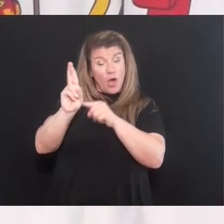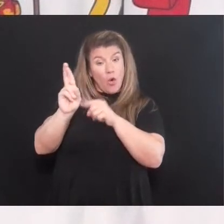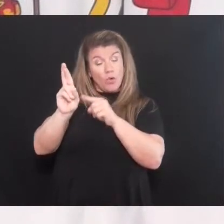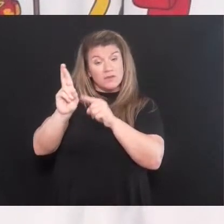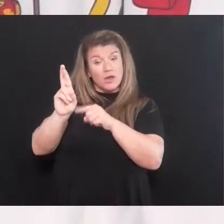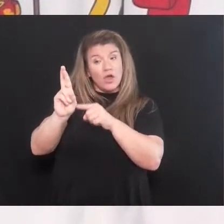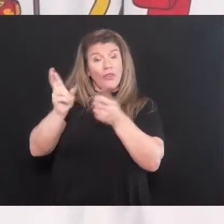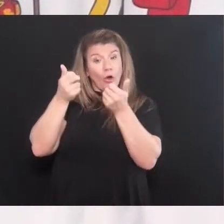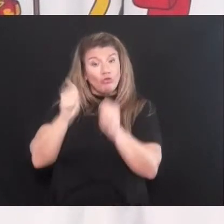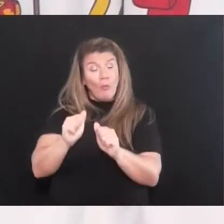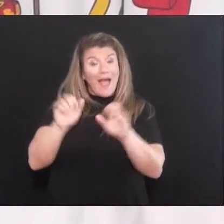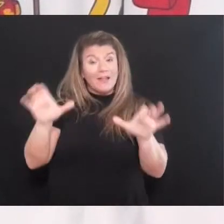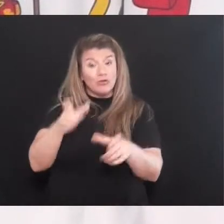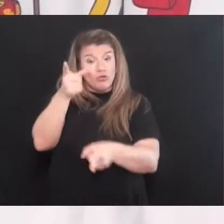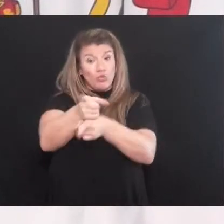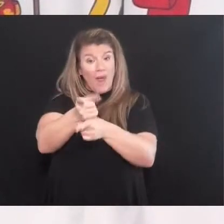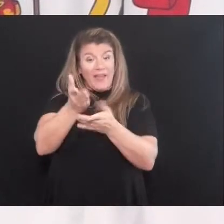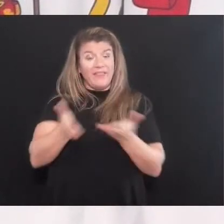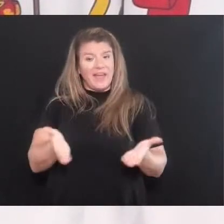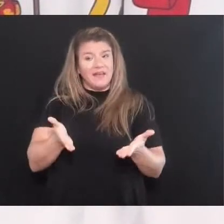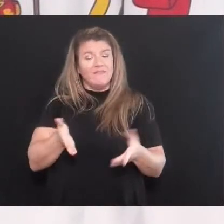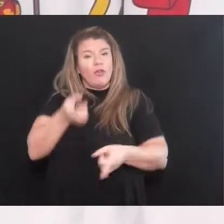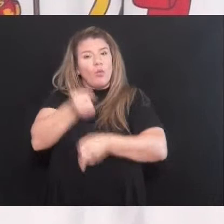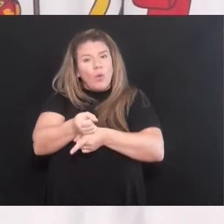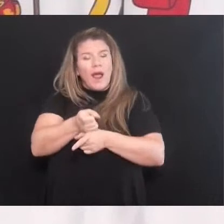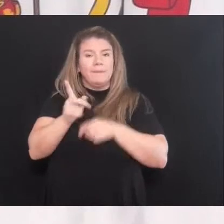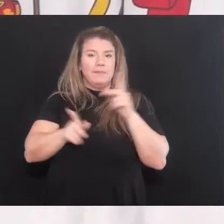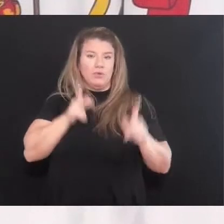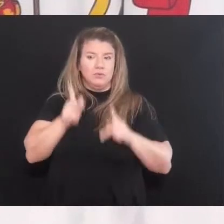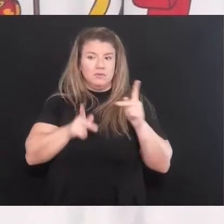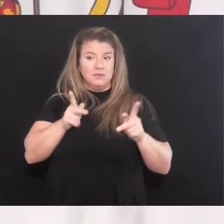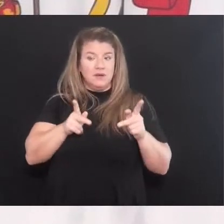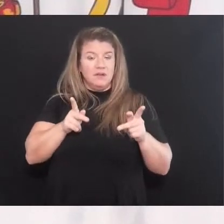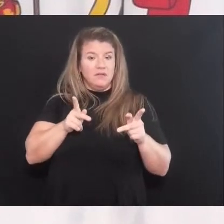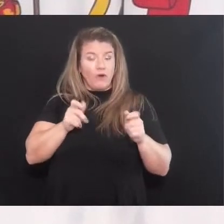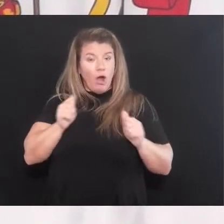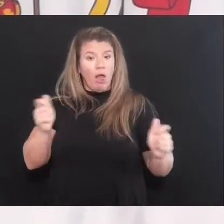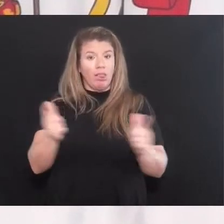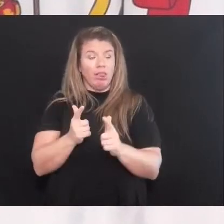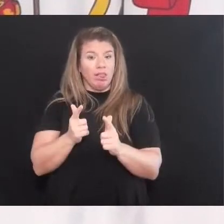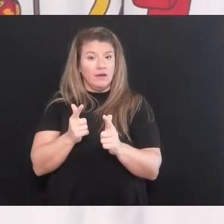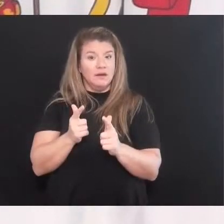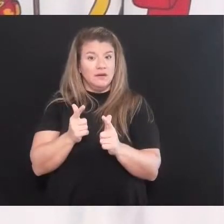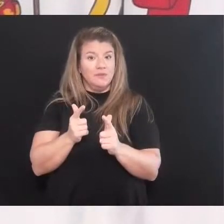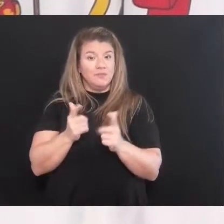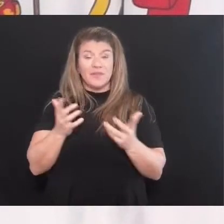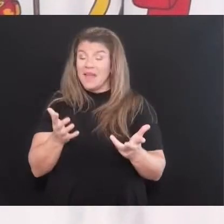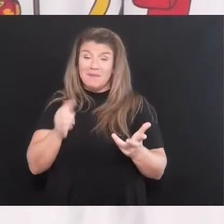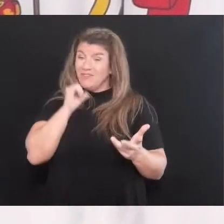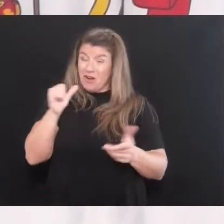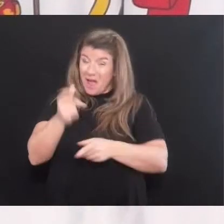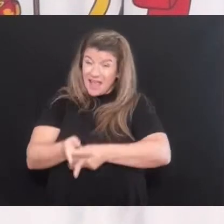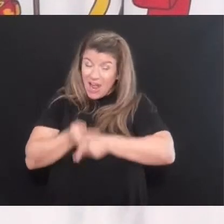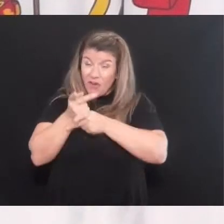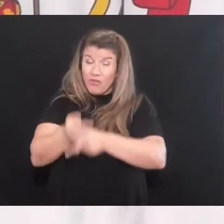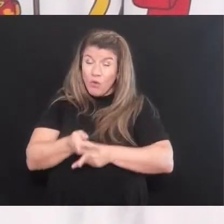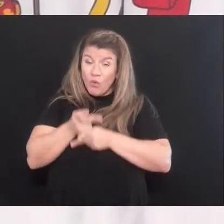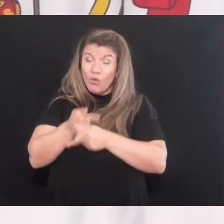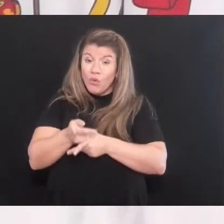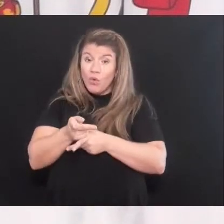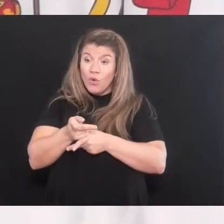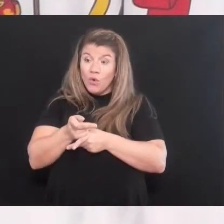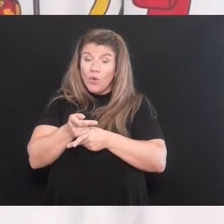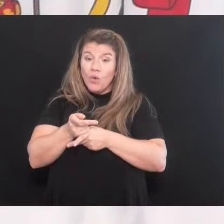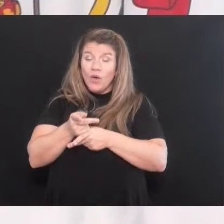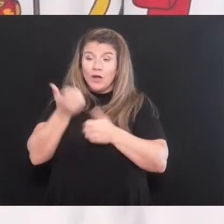trying to do the right thing for the right people, for all the people and everything, you know, if we don't watch out and just and